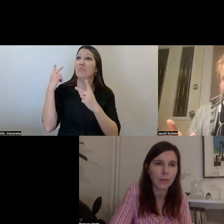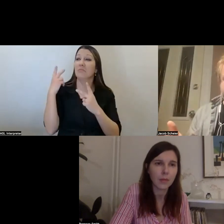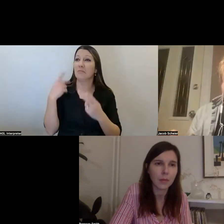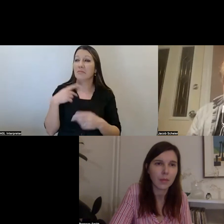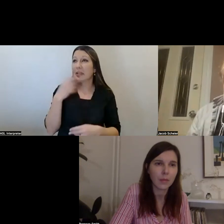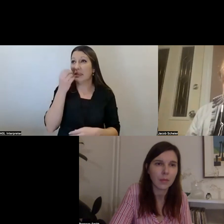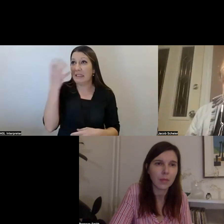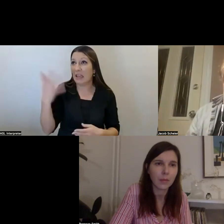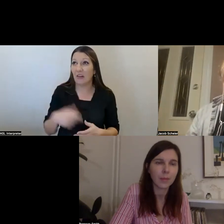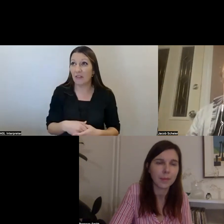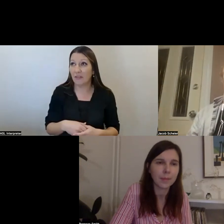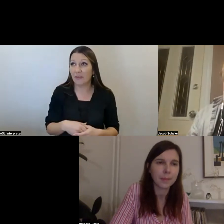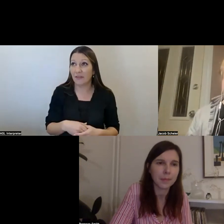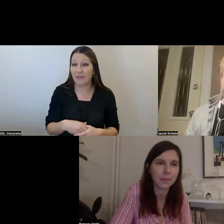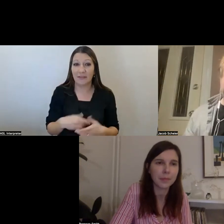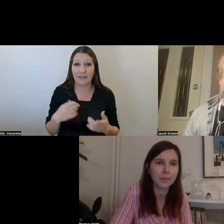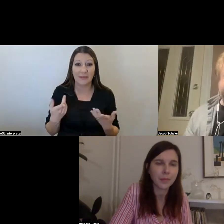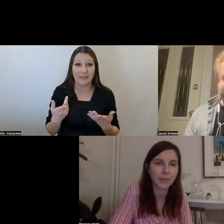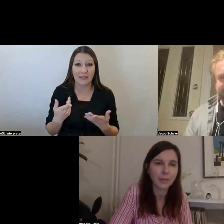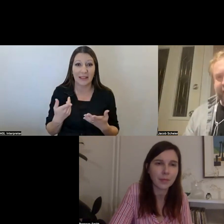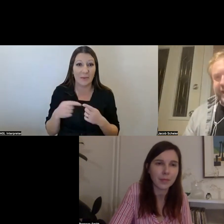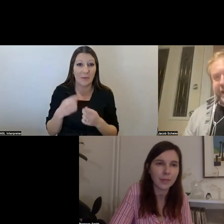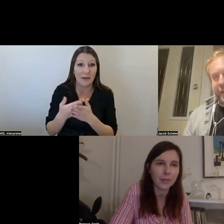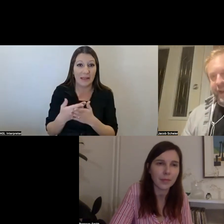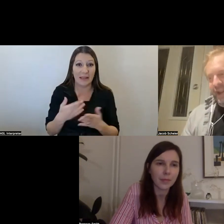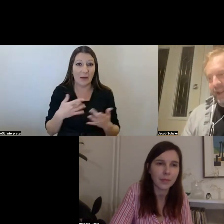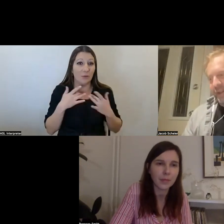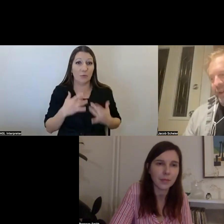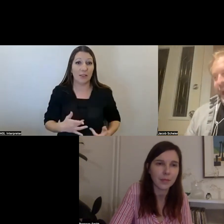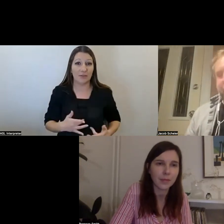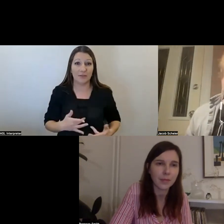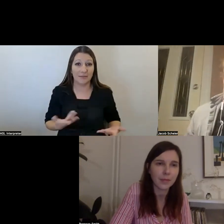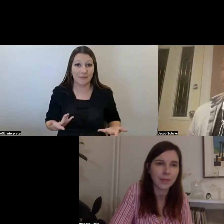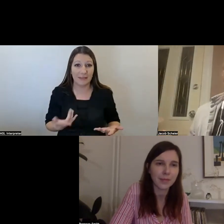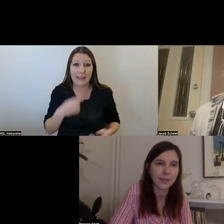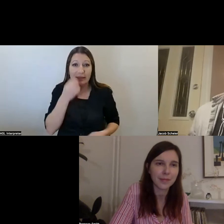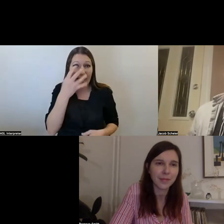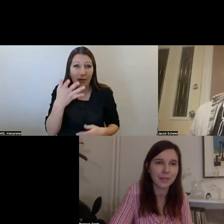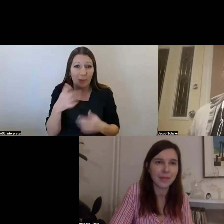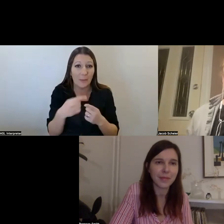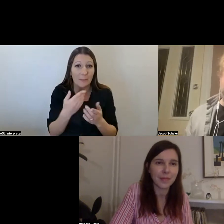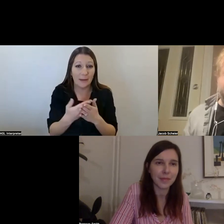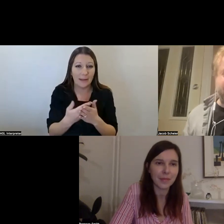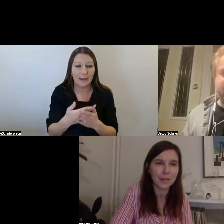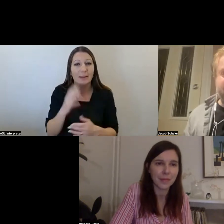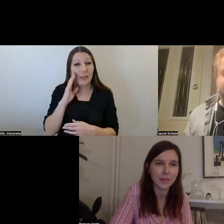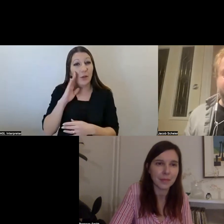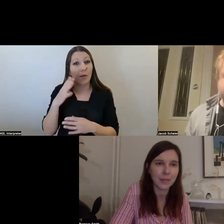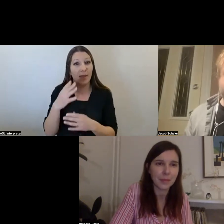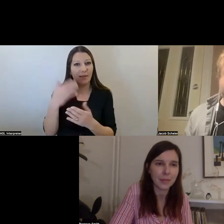time. Right. And in some ways, the capitalism hates depression, which is why they have drugs